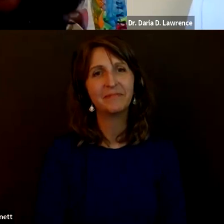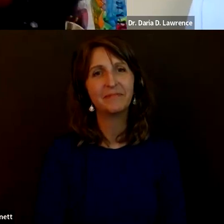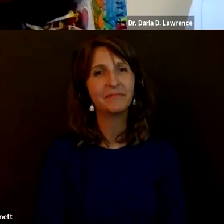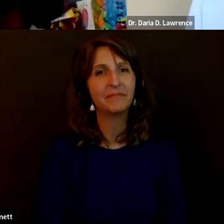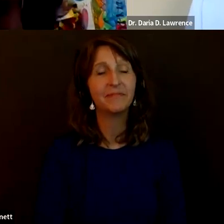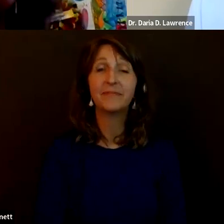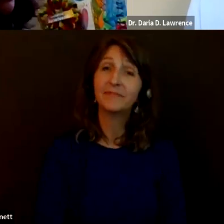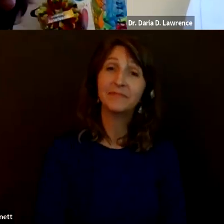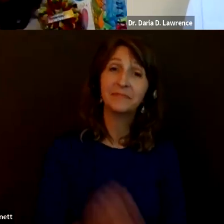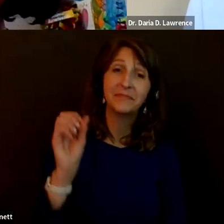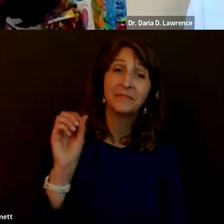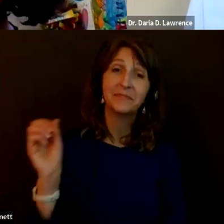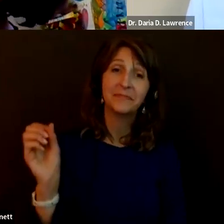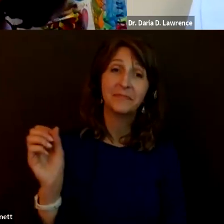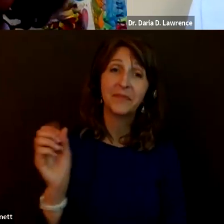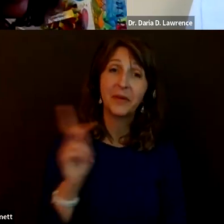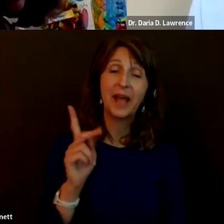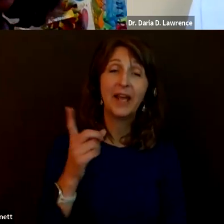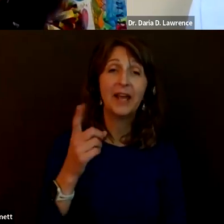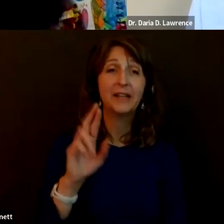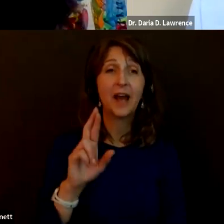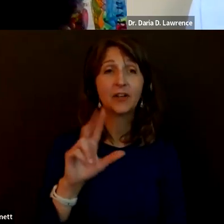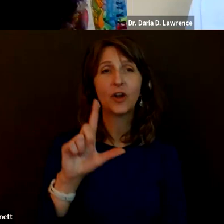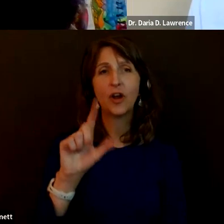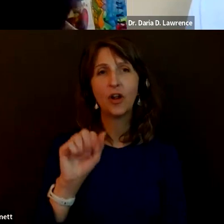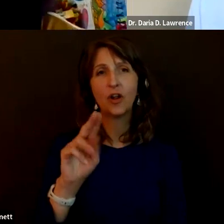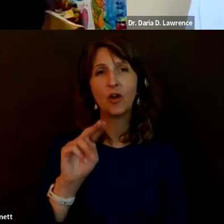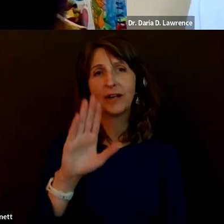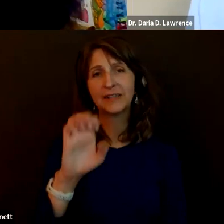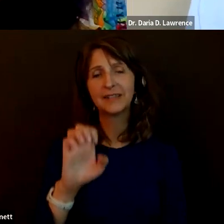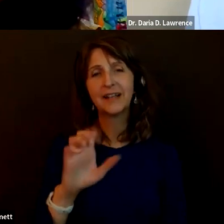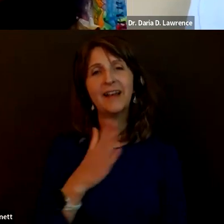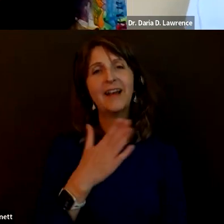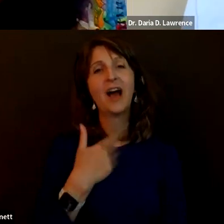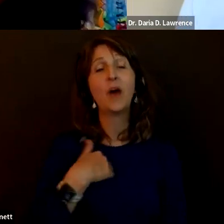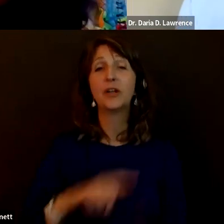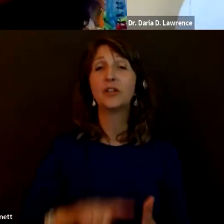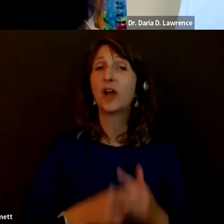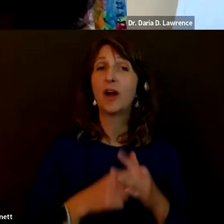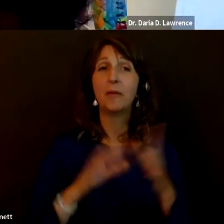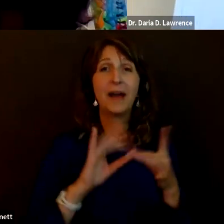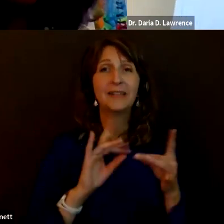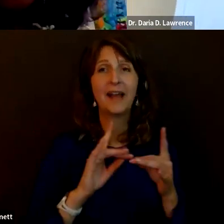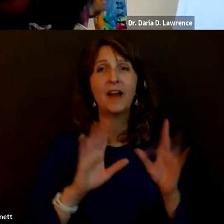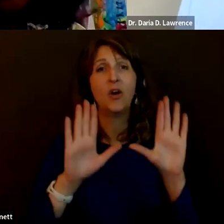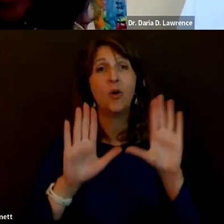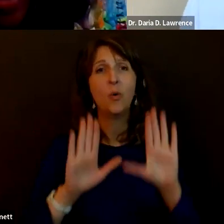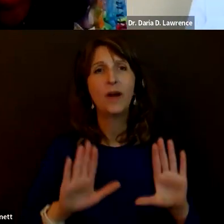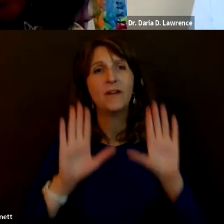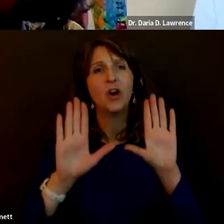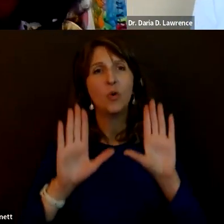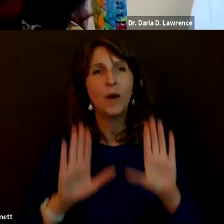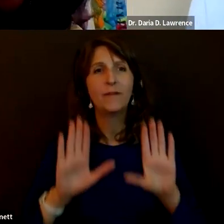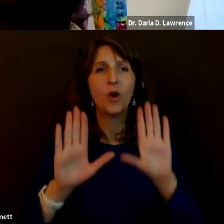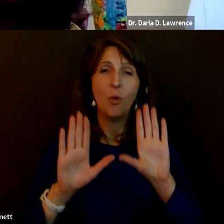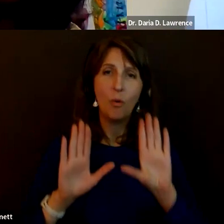All right. Dr. Lawrence, let me first start by saying excellent, excellent, excellent presentation. So informative. I could not